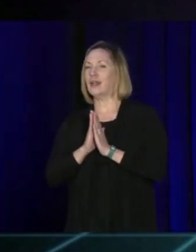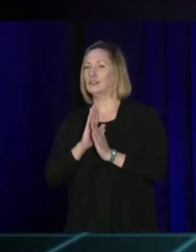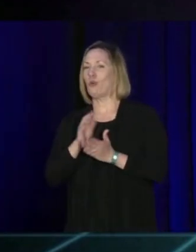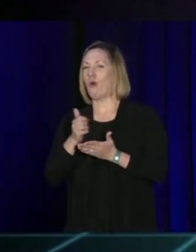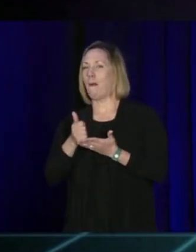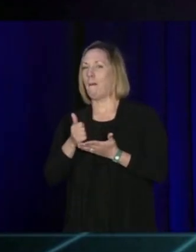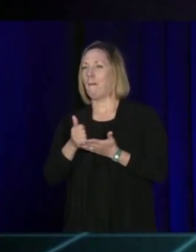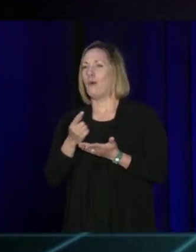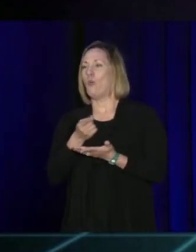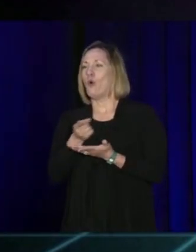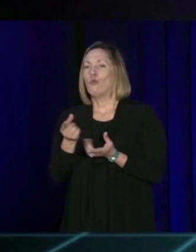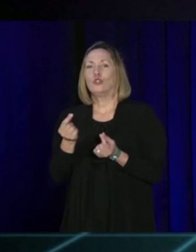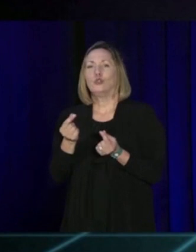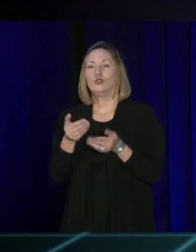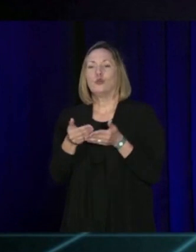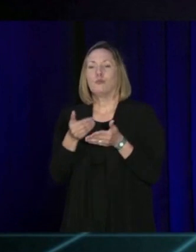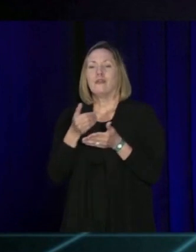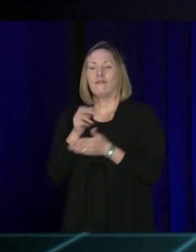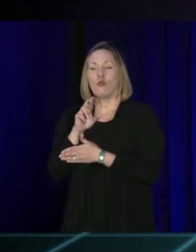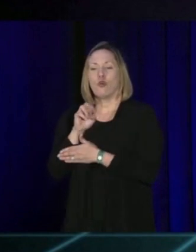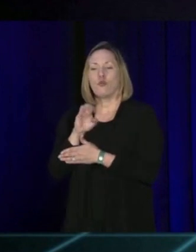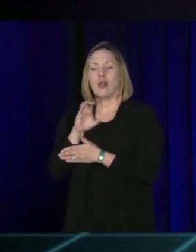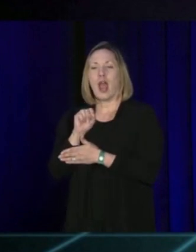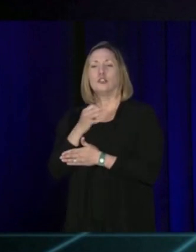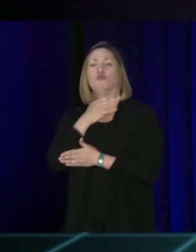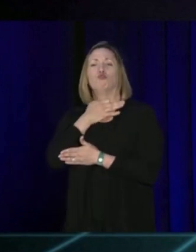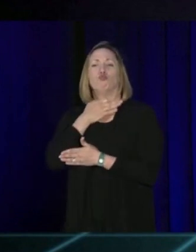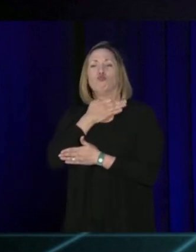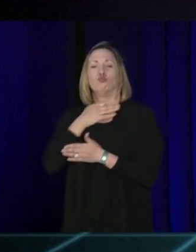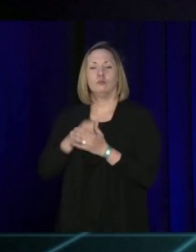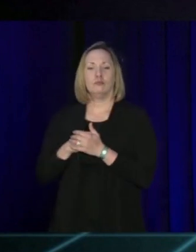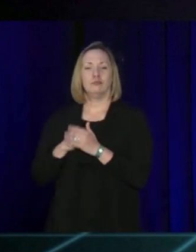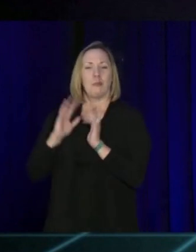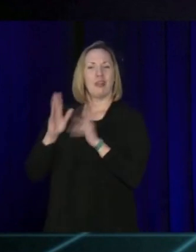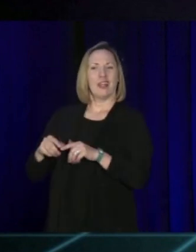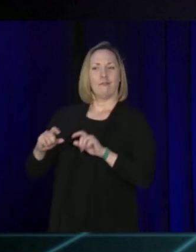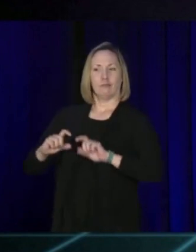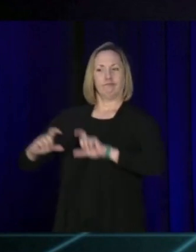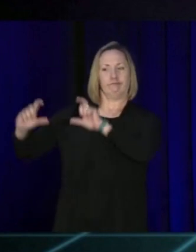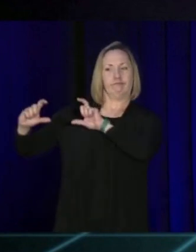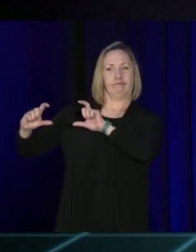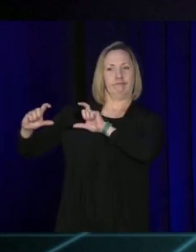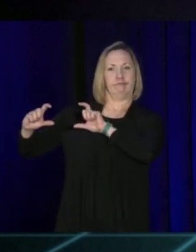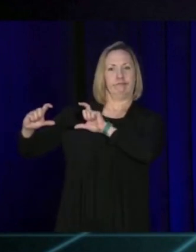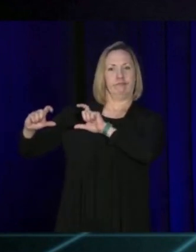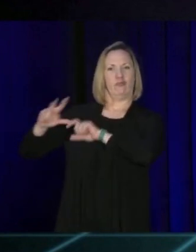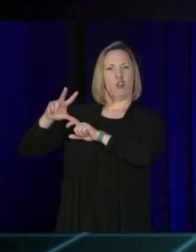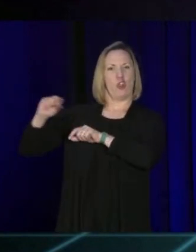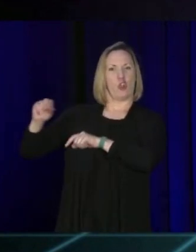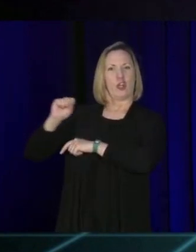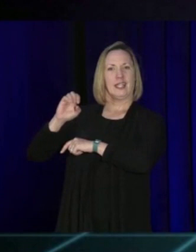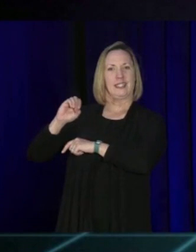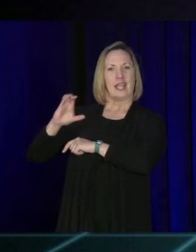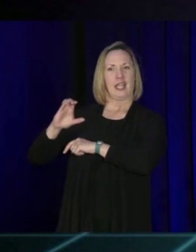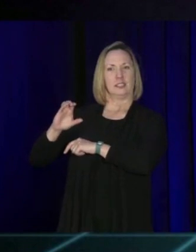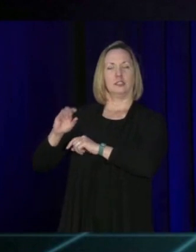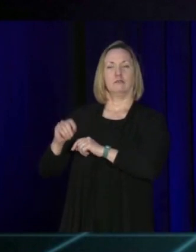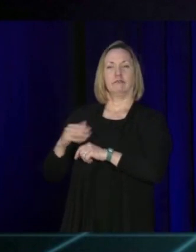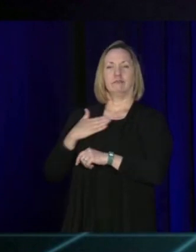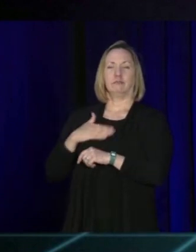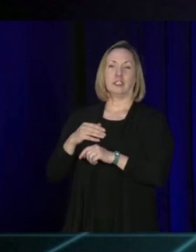you doing before React? I'm gonna keep this QR code here for the next 30 seconds. I don't